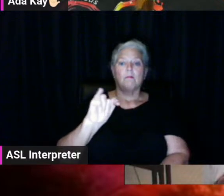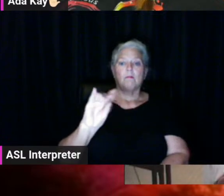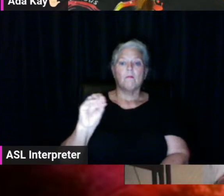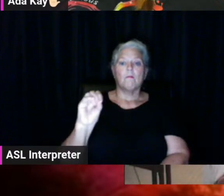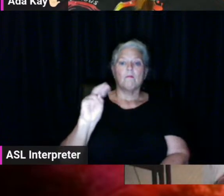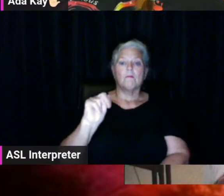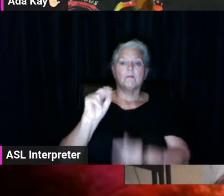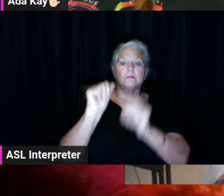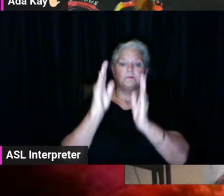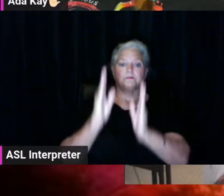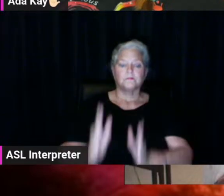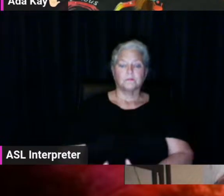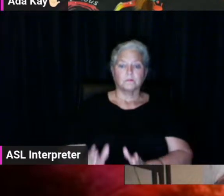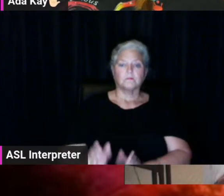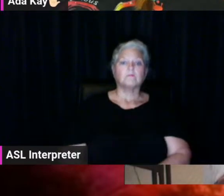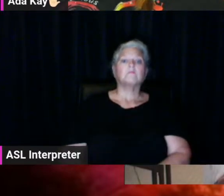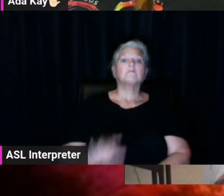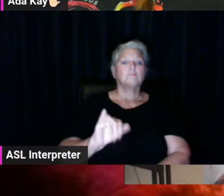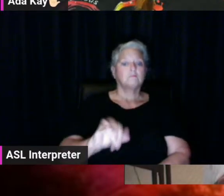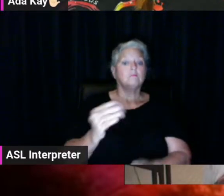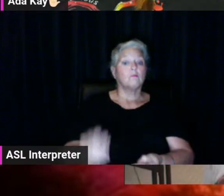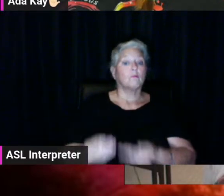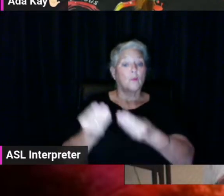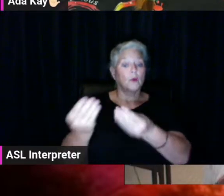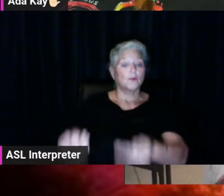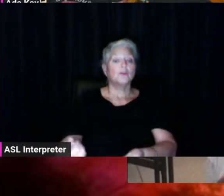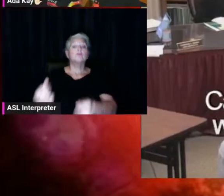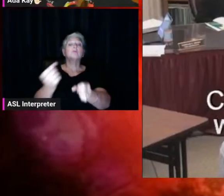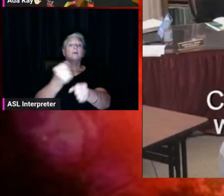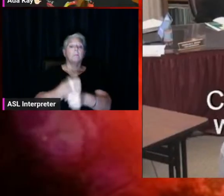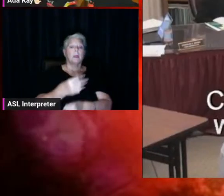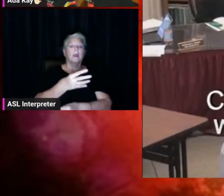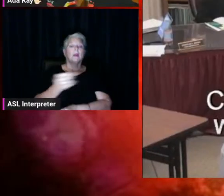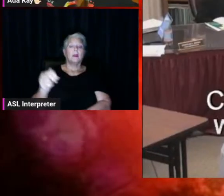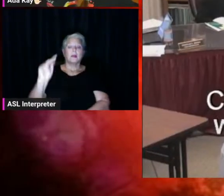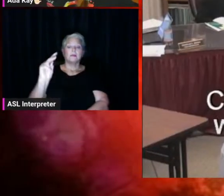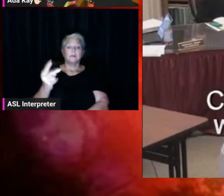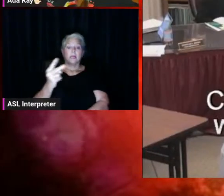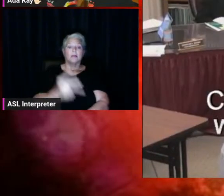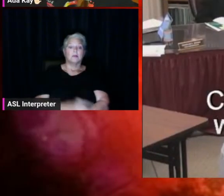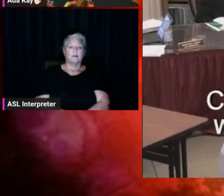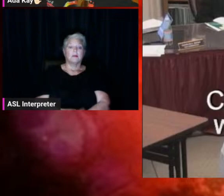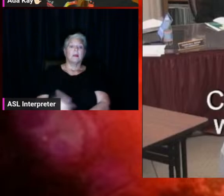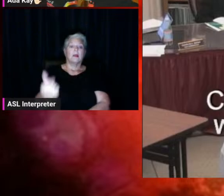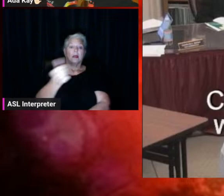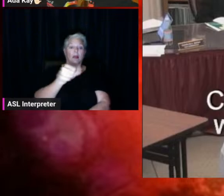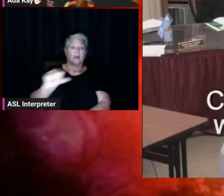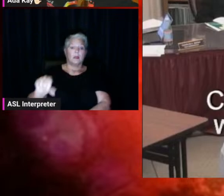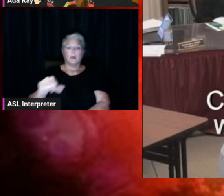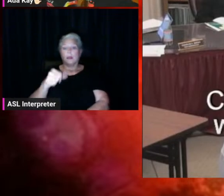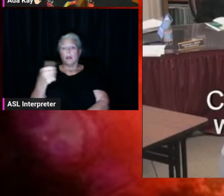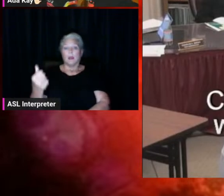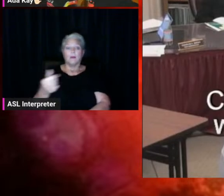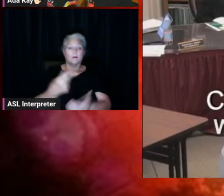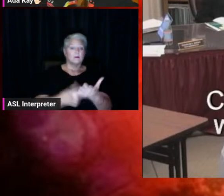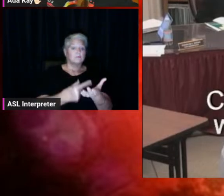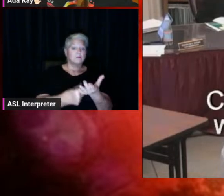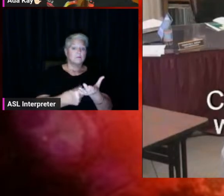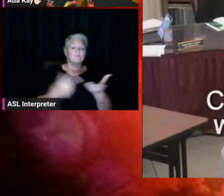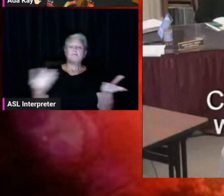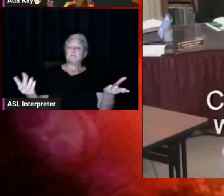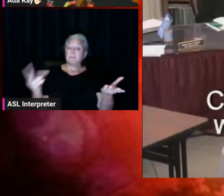made and seconded to approve the personal service contract for the conservation agent. Any further discussion? Hearing none, all those in favor say aye.